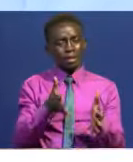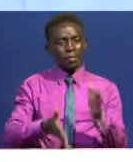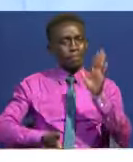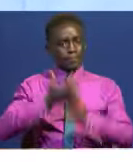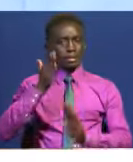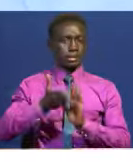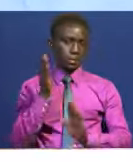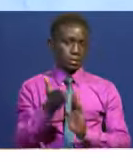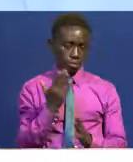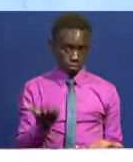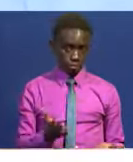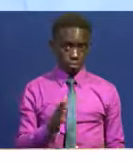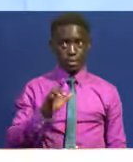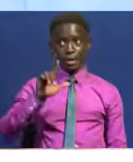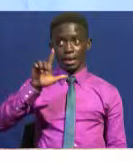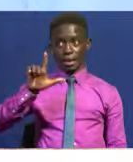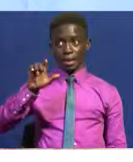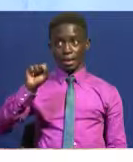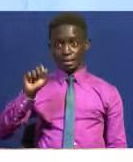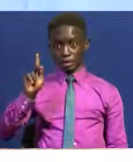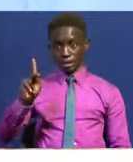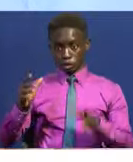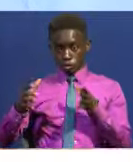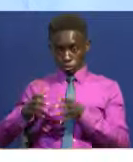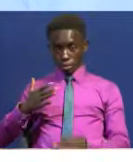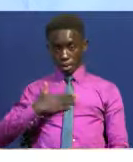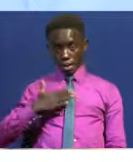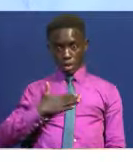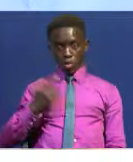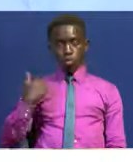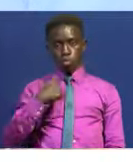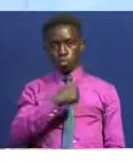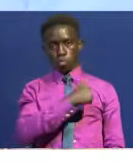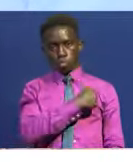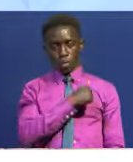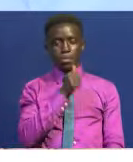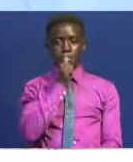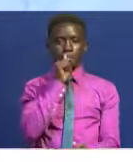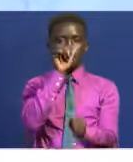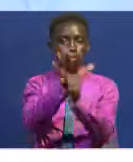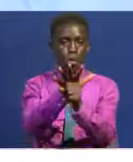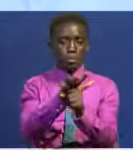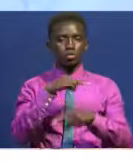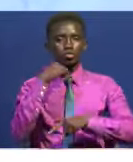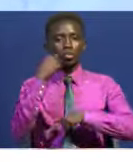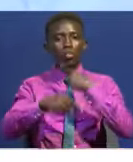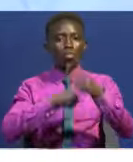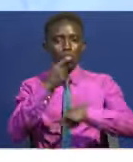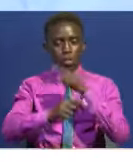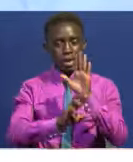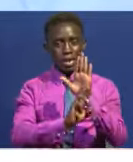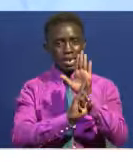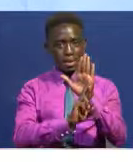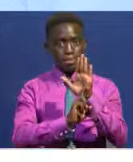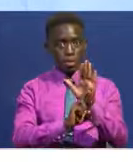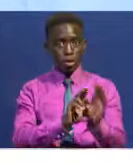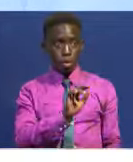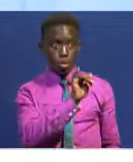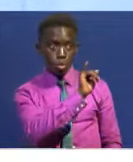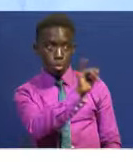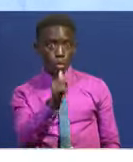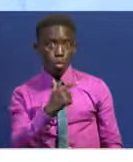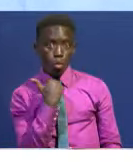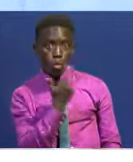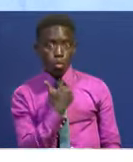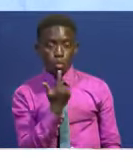As LSK, we underscore our commitment to continue to represent those who are being wrongfully